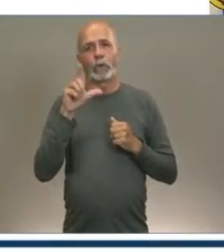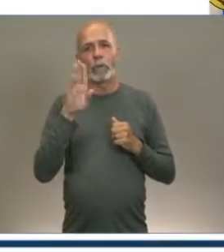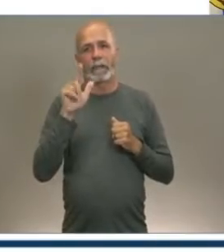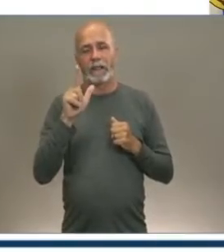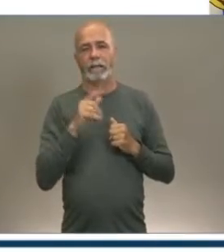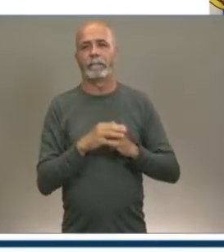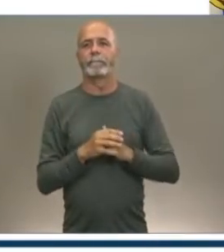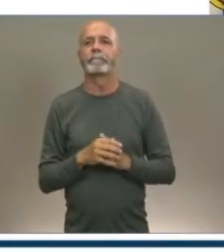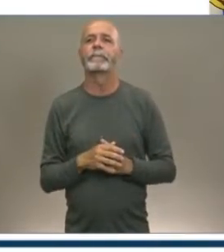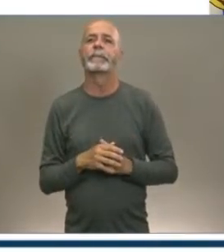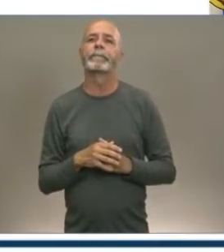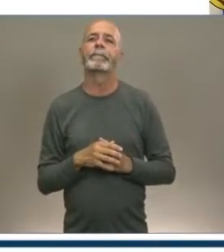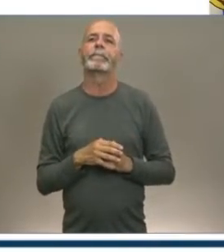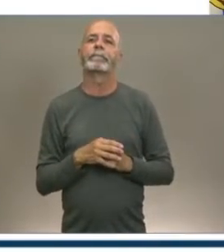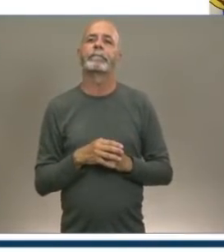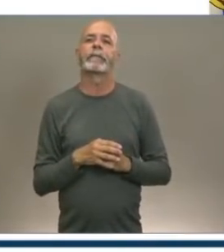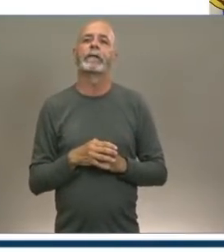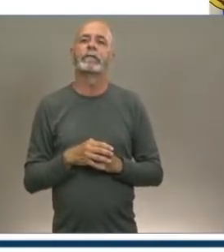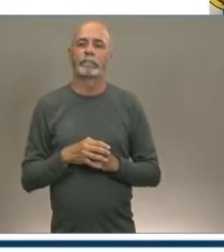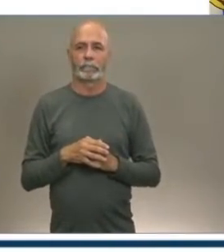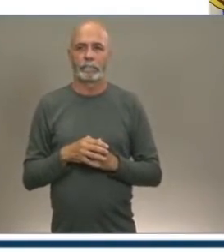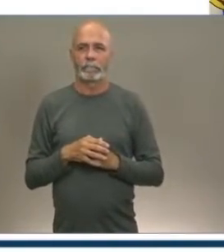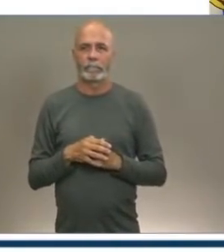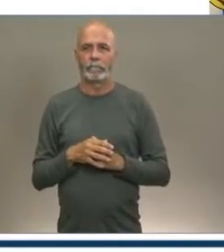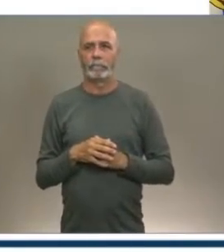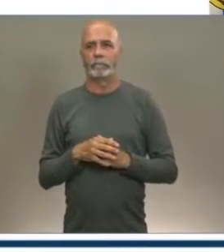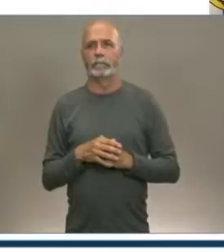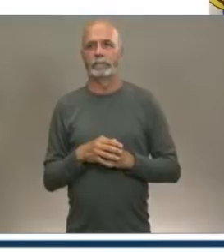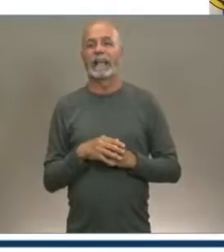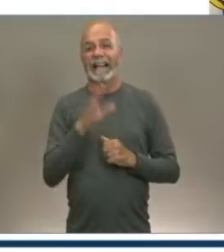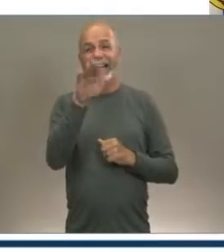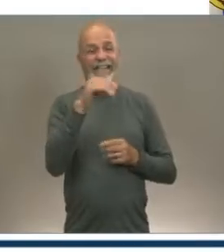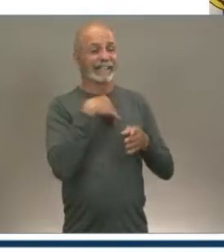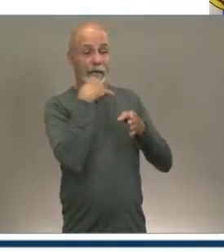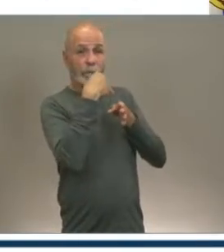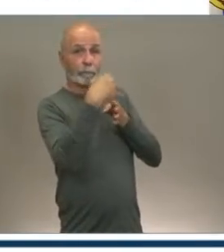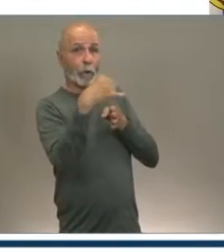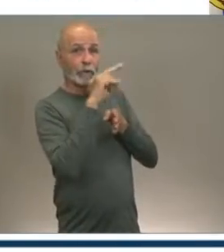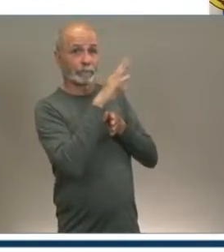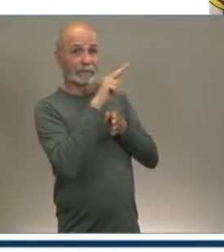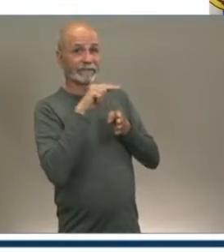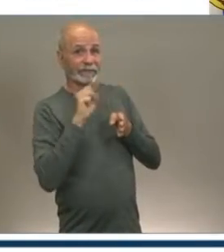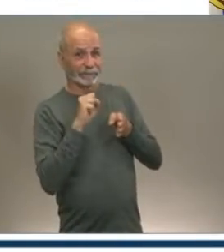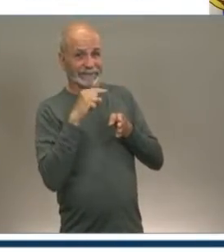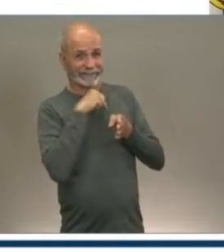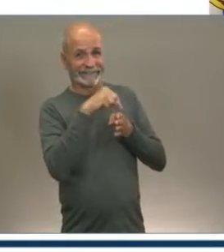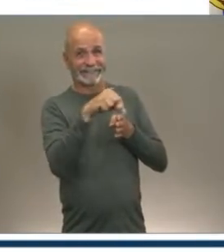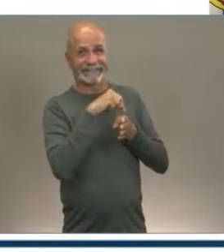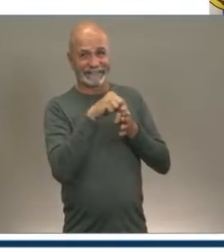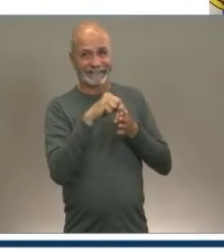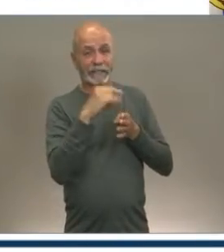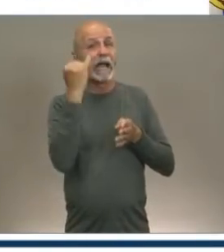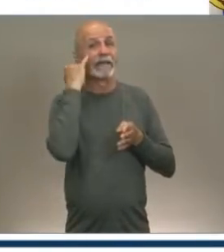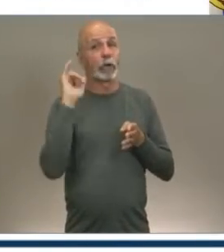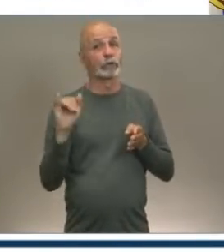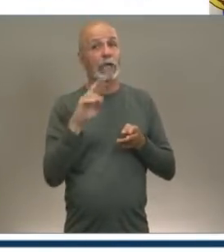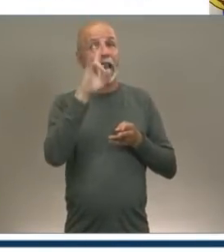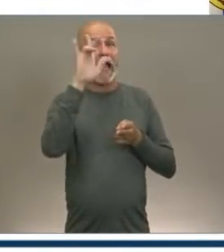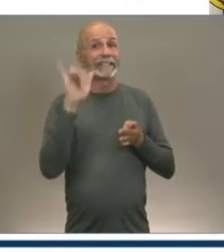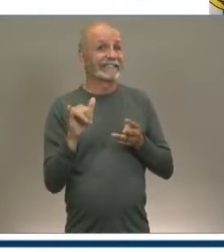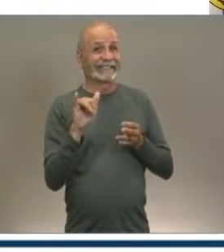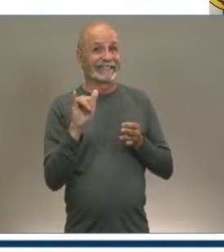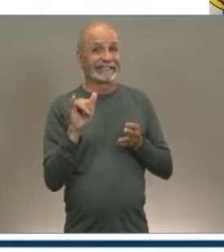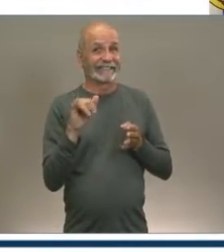Thank you. Keeping with the border, I'm just wondering, when we fast forward to July, where we plan to